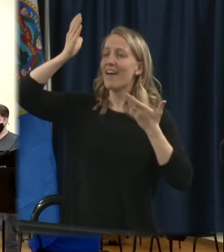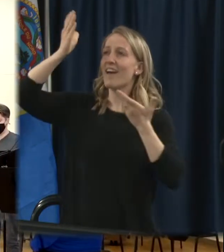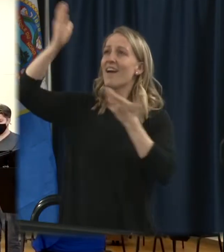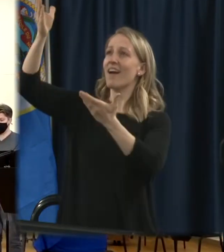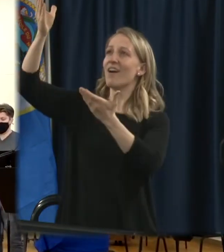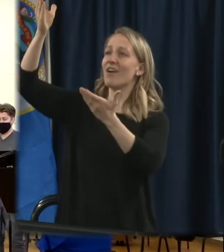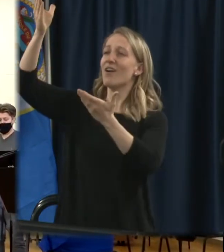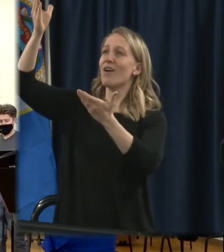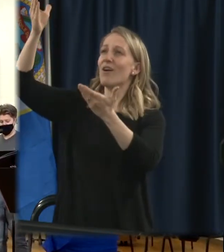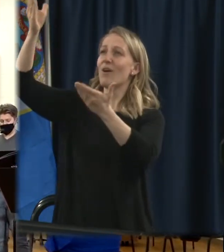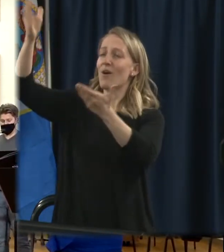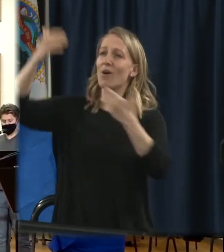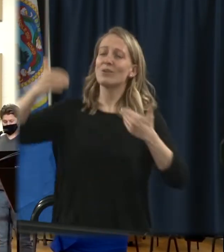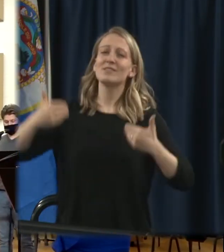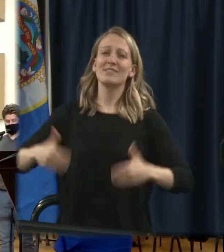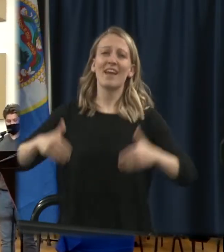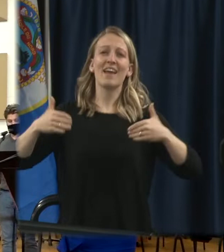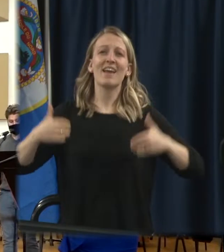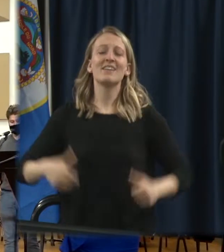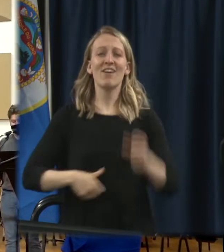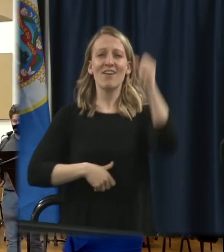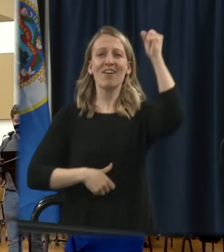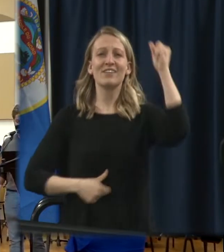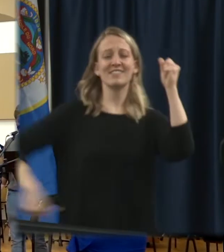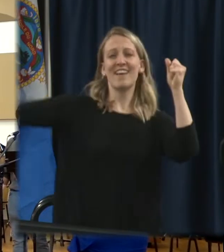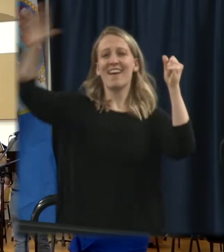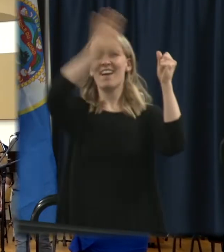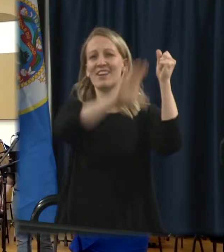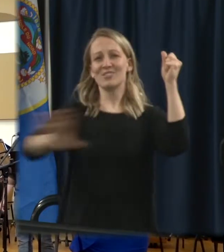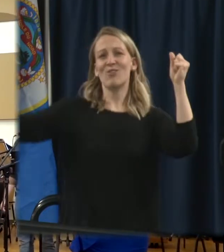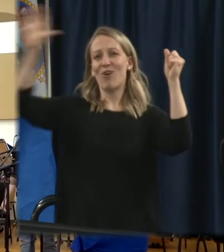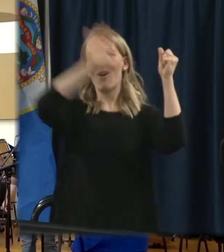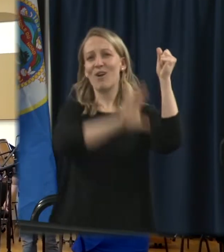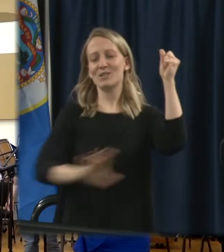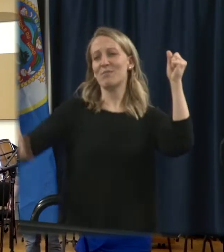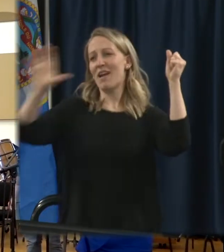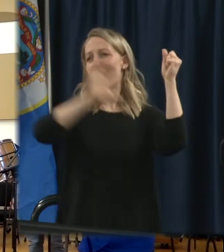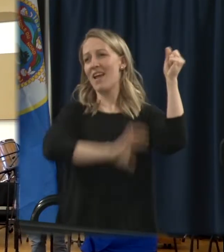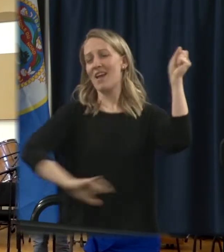still there. Oh, say, does that